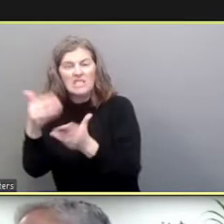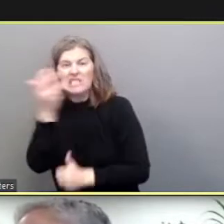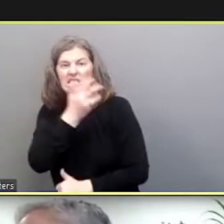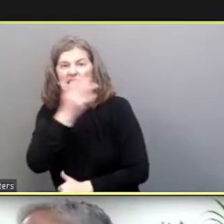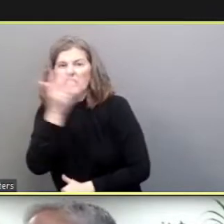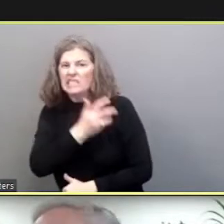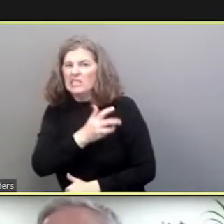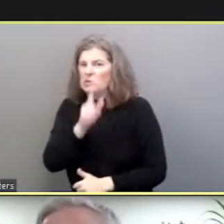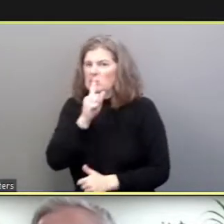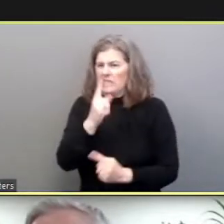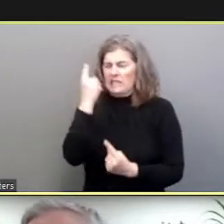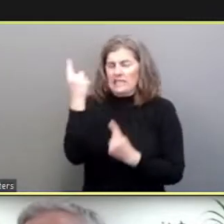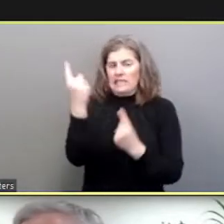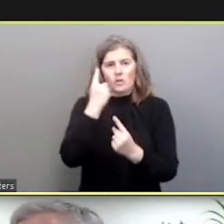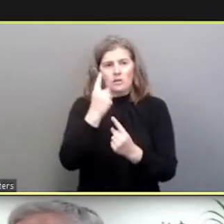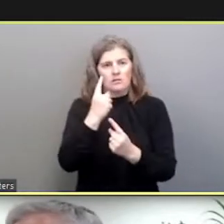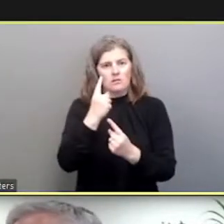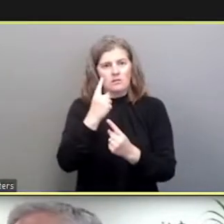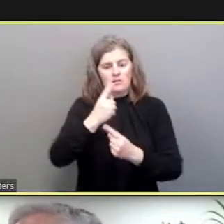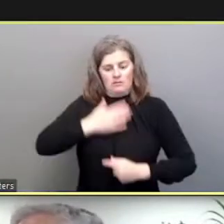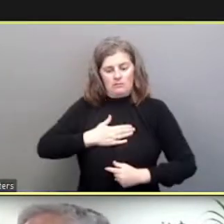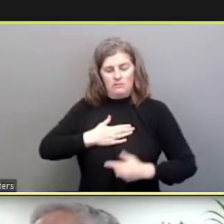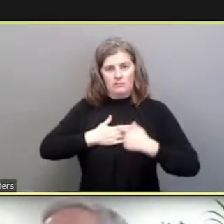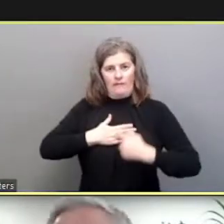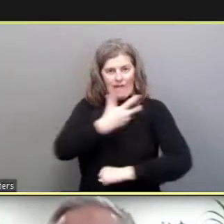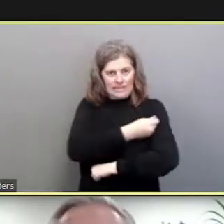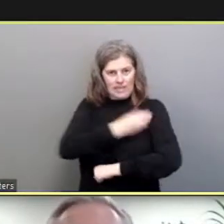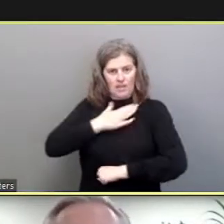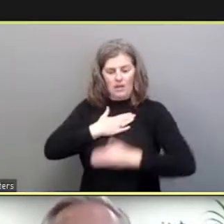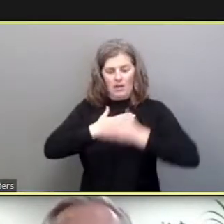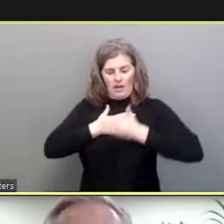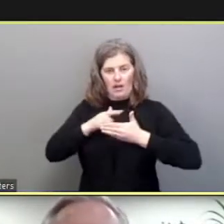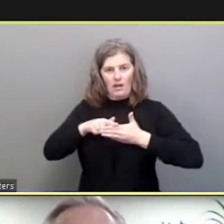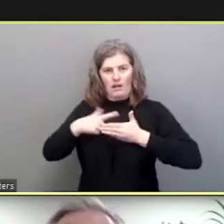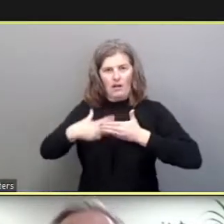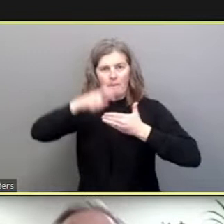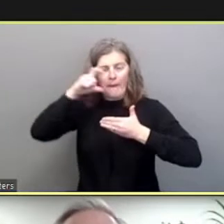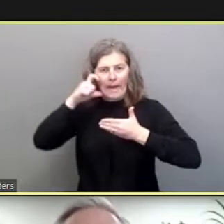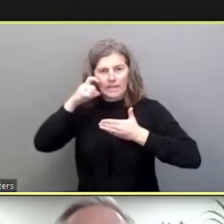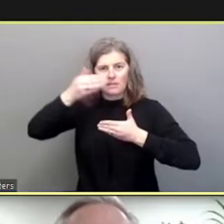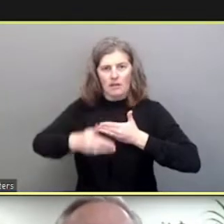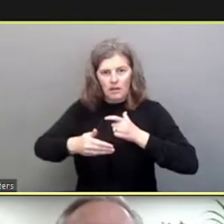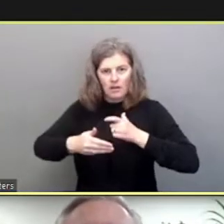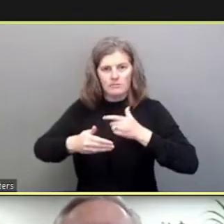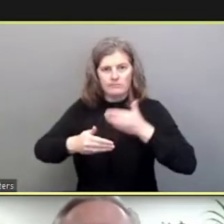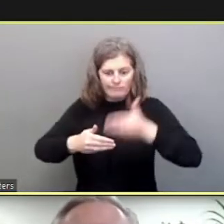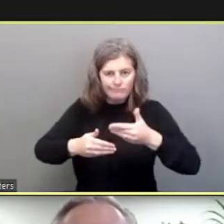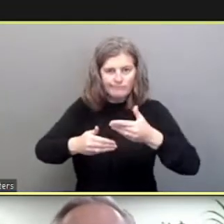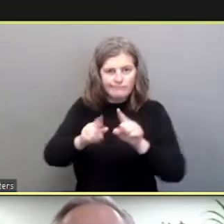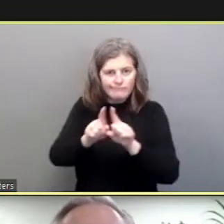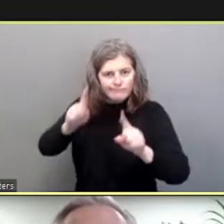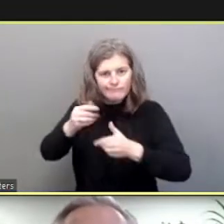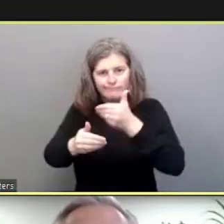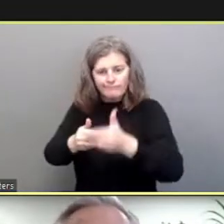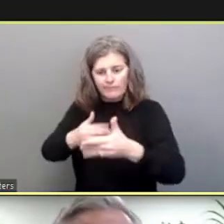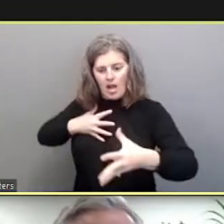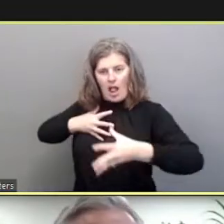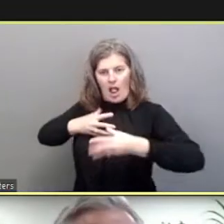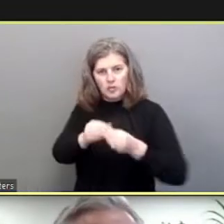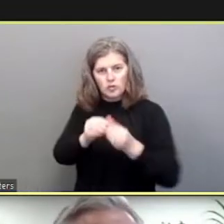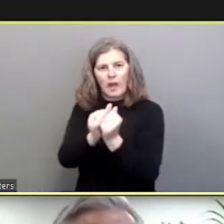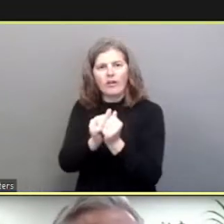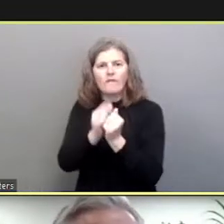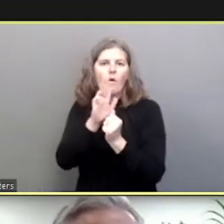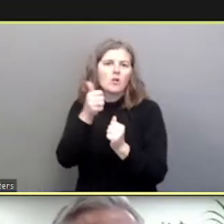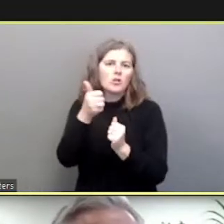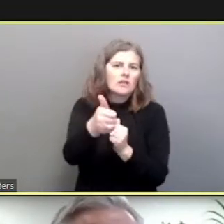you to really consider adding on these additional layers of protection for yourself and your family. If